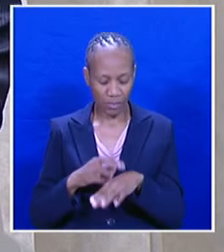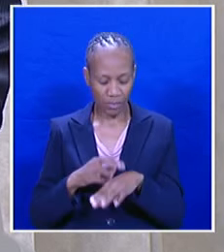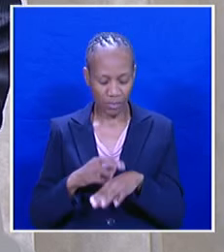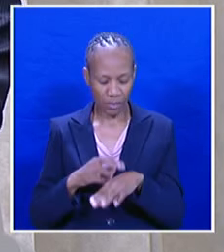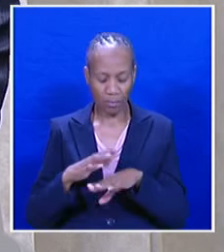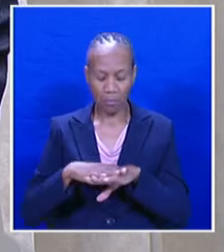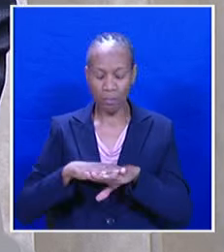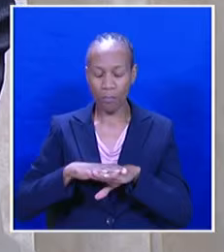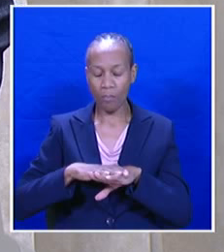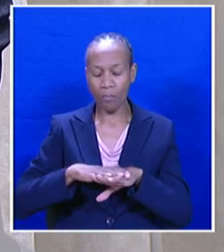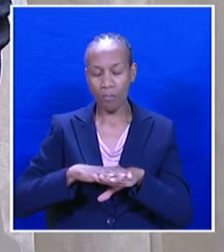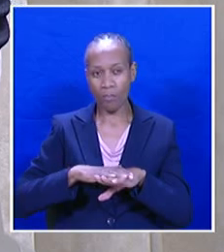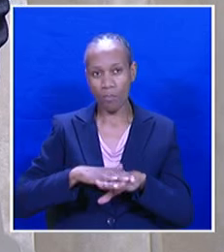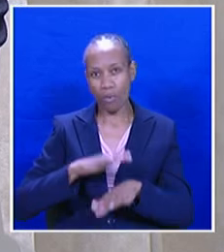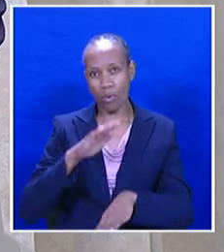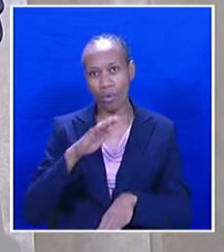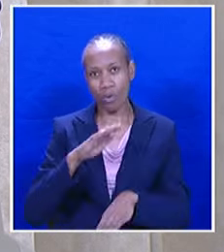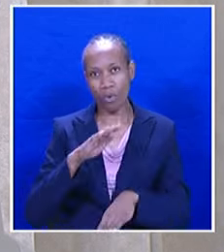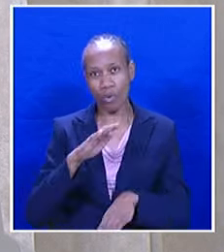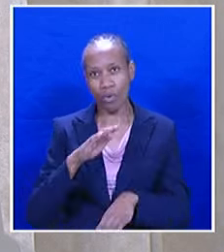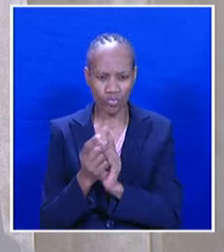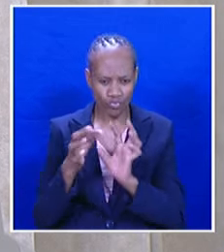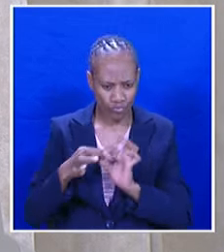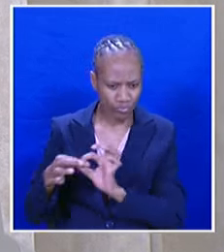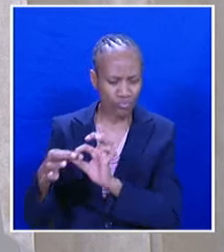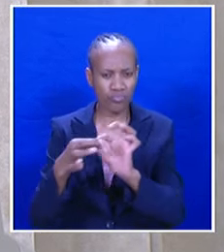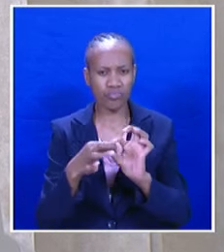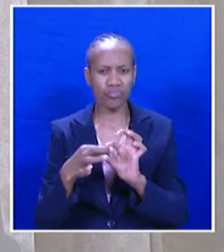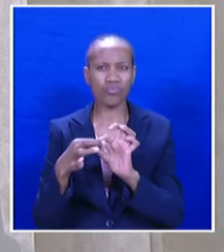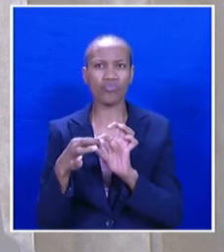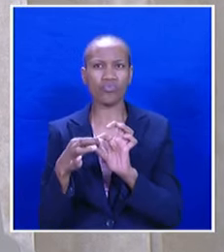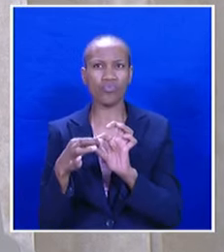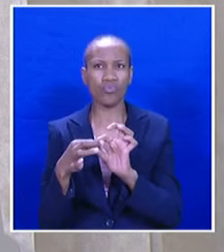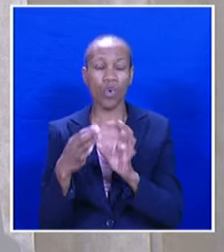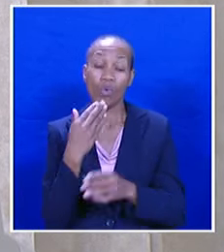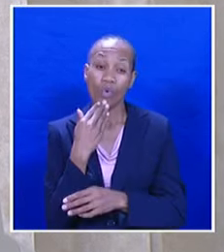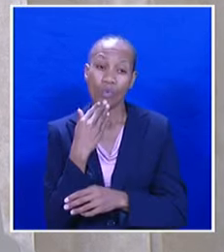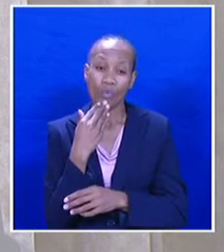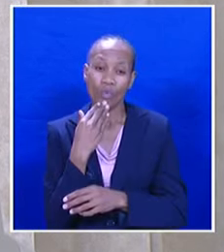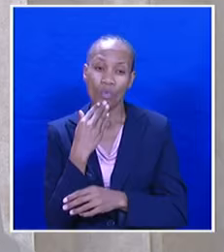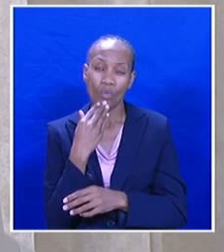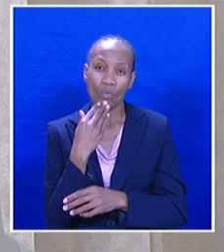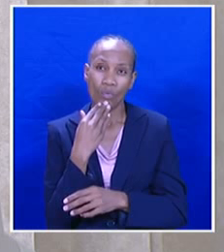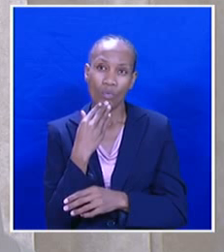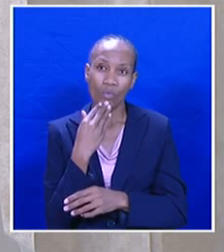engagements, actions, and relationships with a number of international